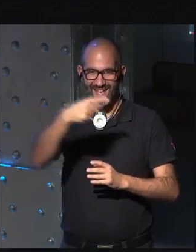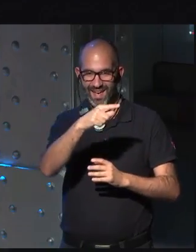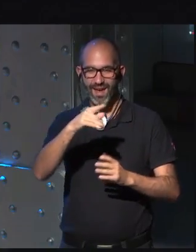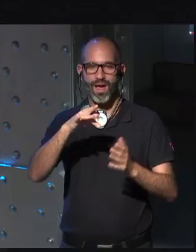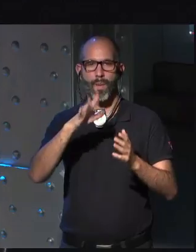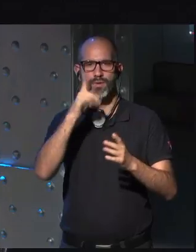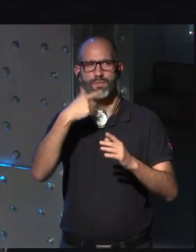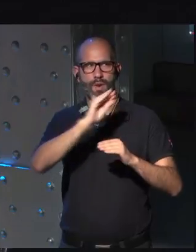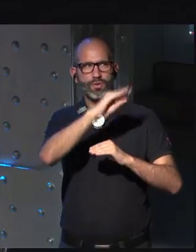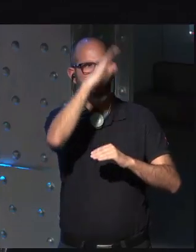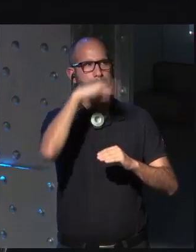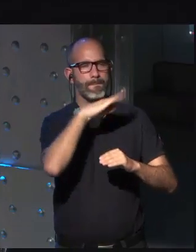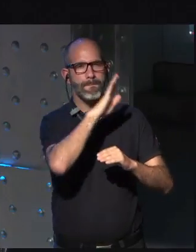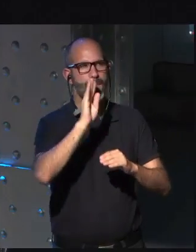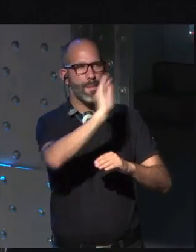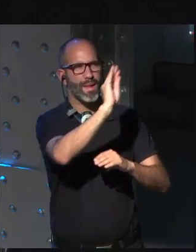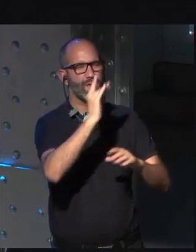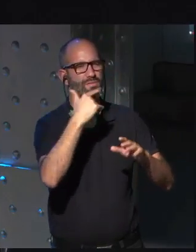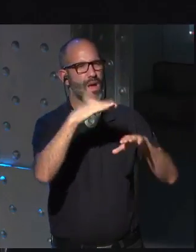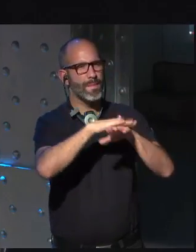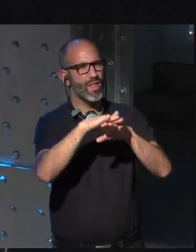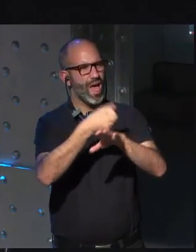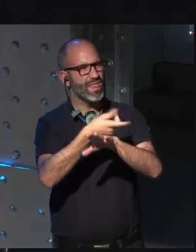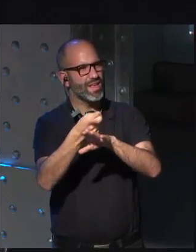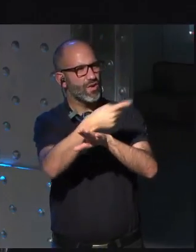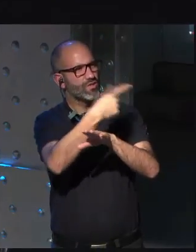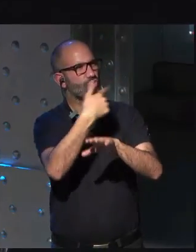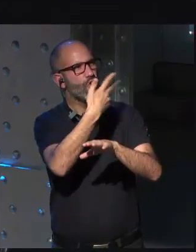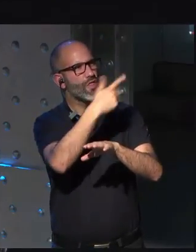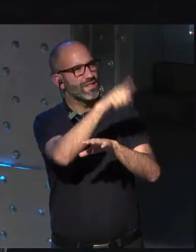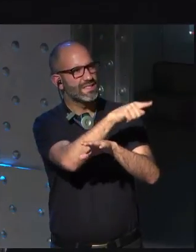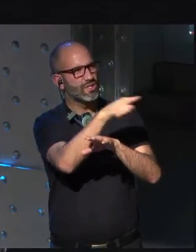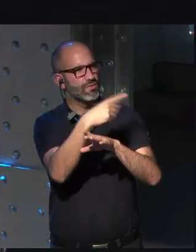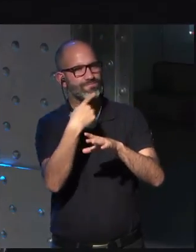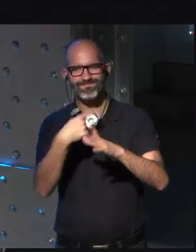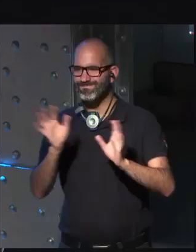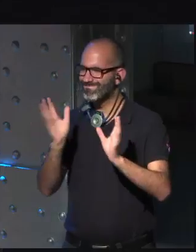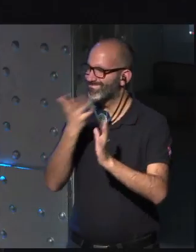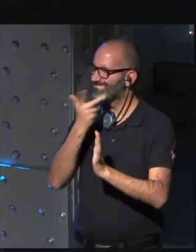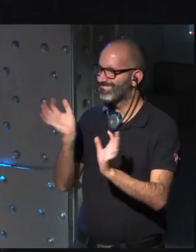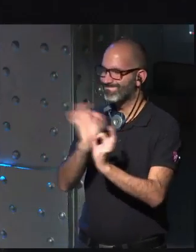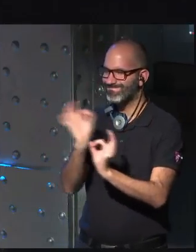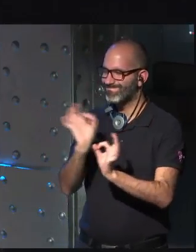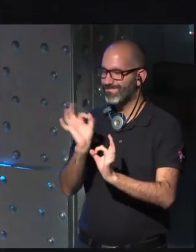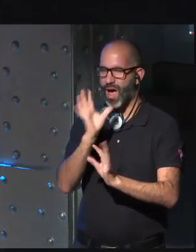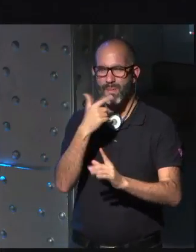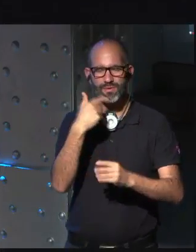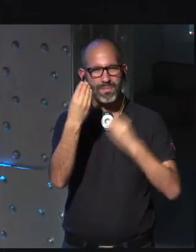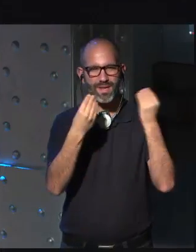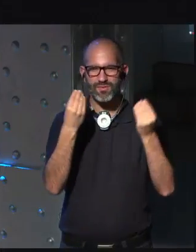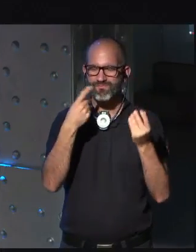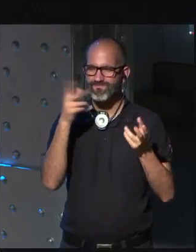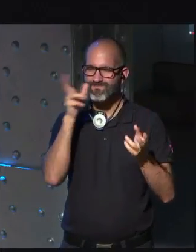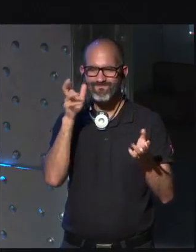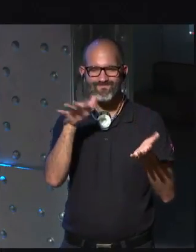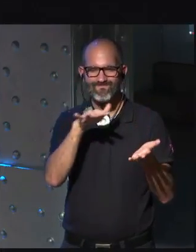song." But there was, I thought I had to have heard that on the radio. And in fact, I also used to. I say used